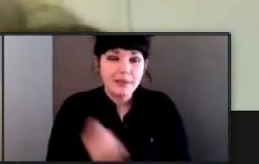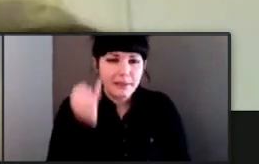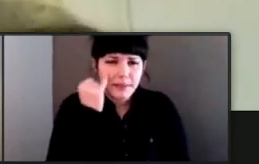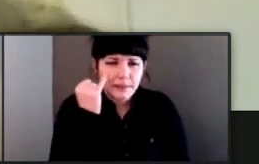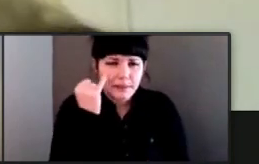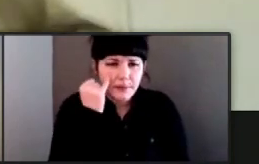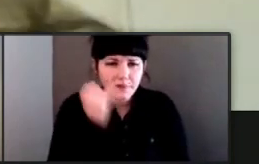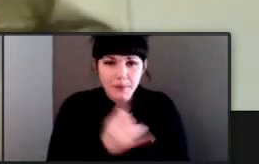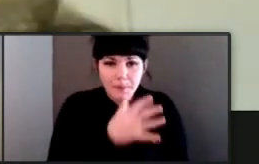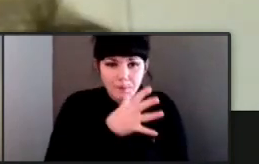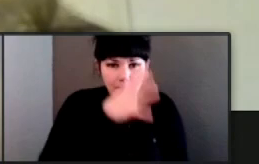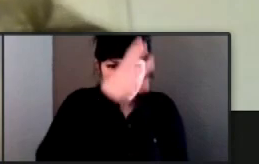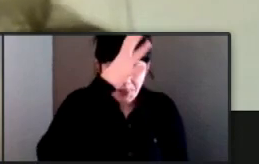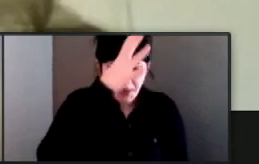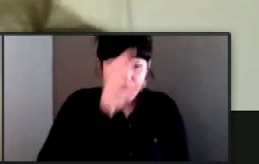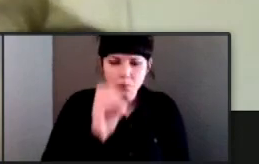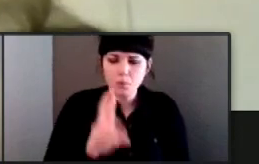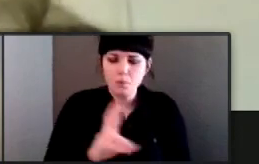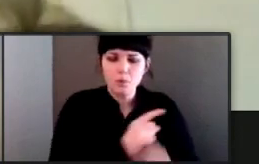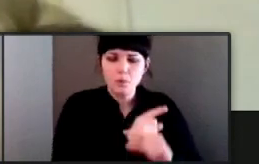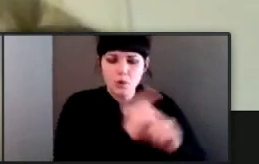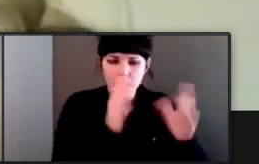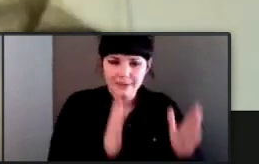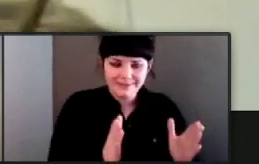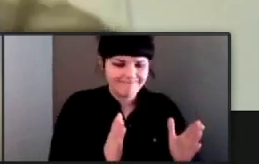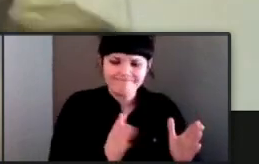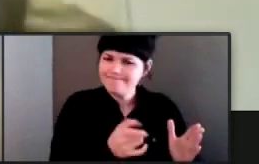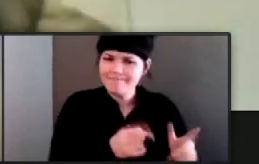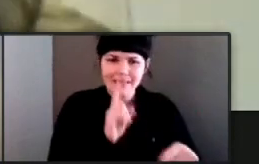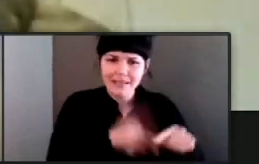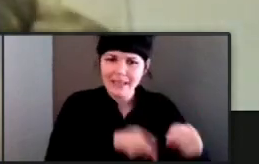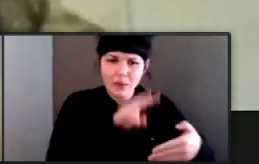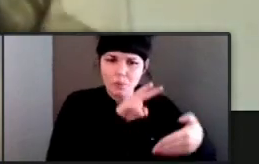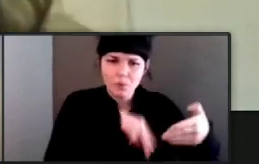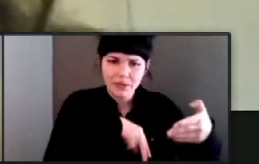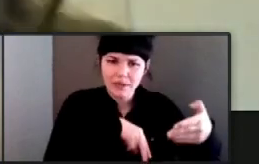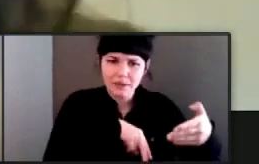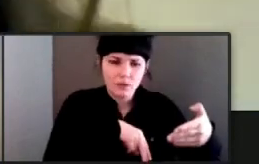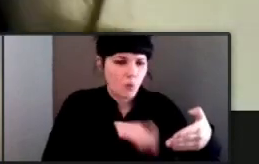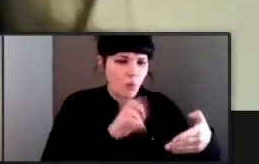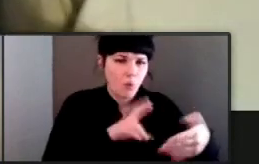speak English? How should they help their children with classwork?